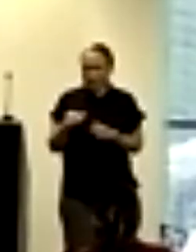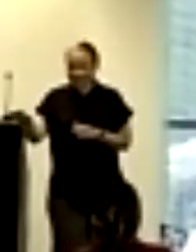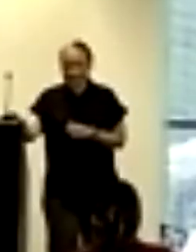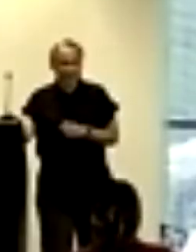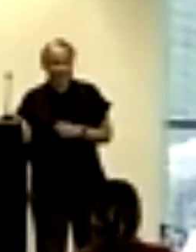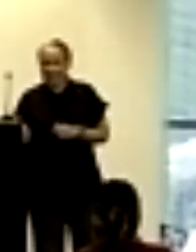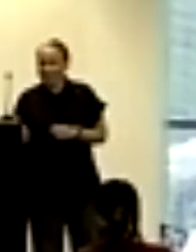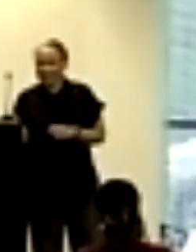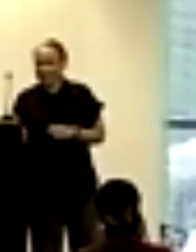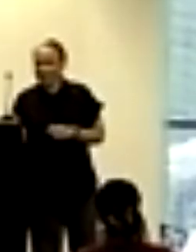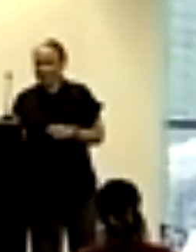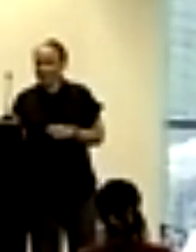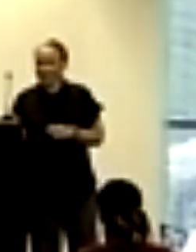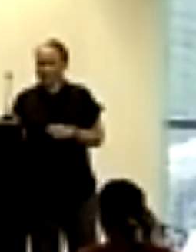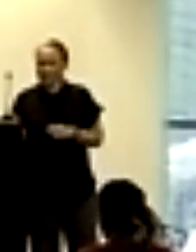I can have one.